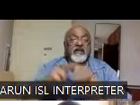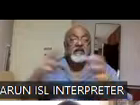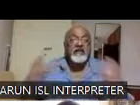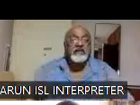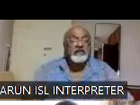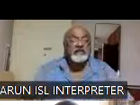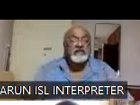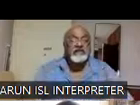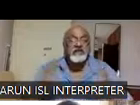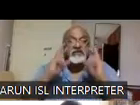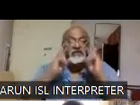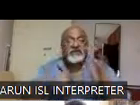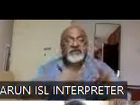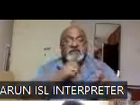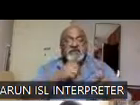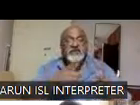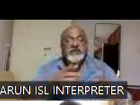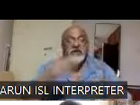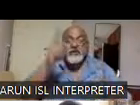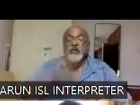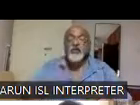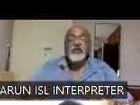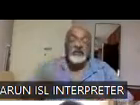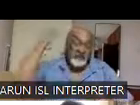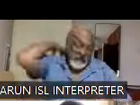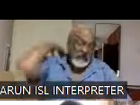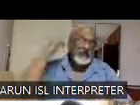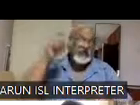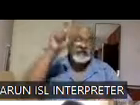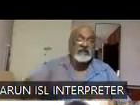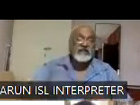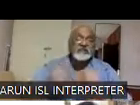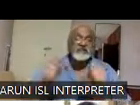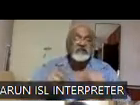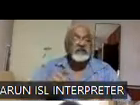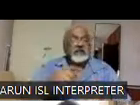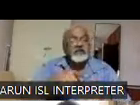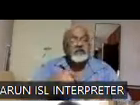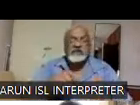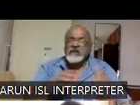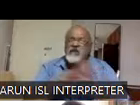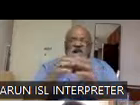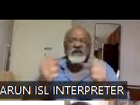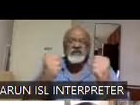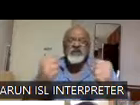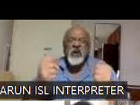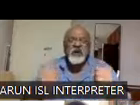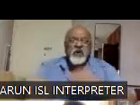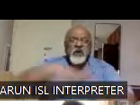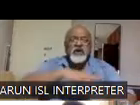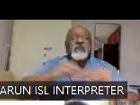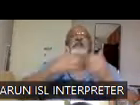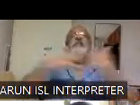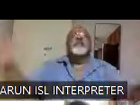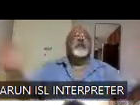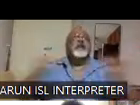which looks at the needs of people with spinal cord injuries. She's intense woman, organizes many public